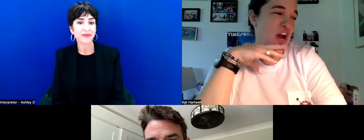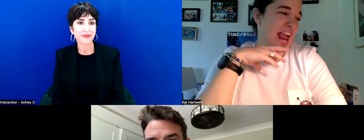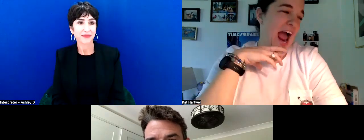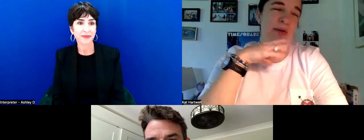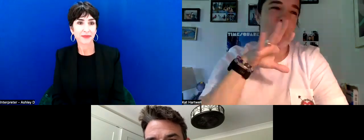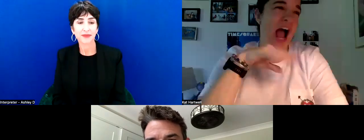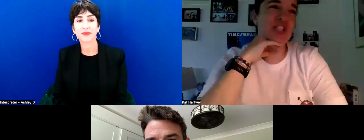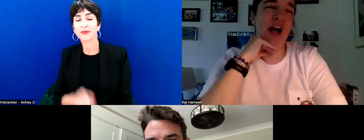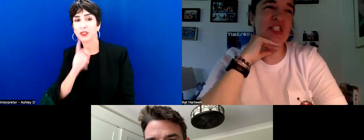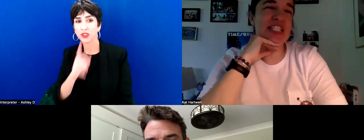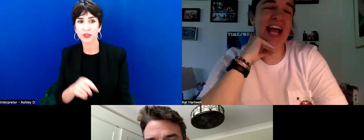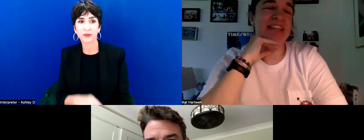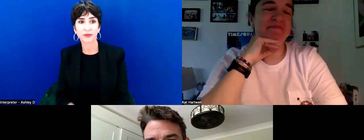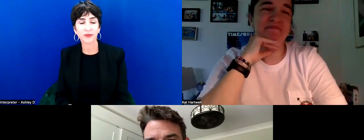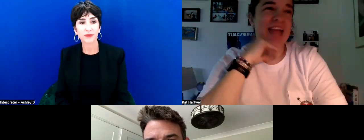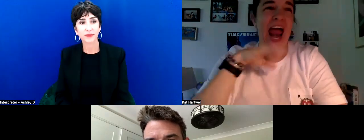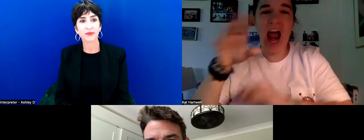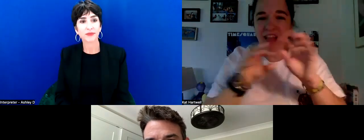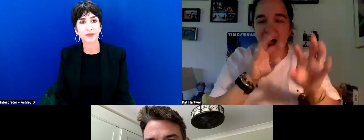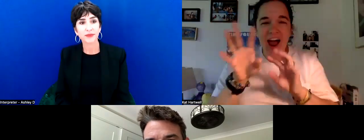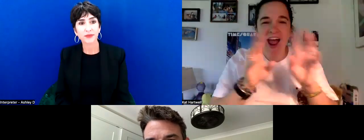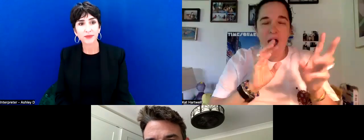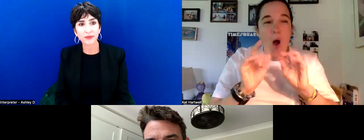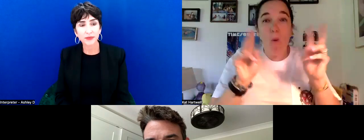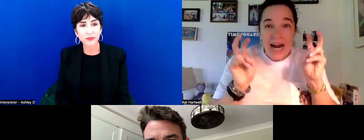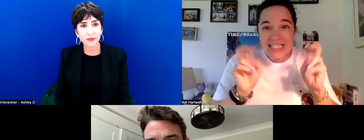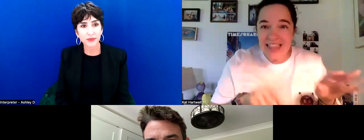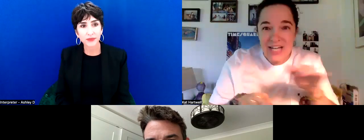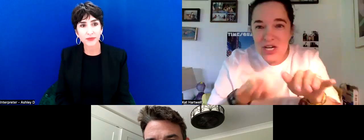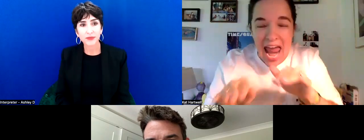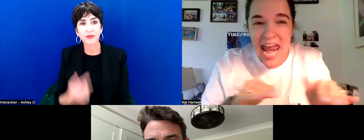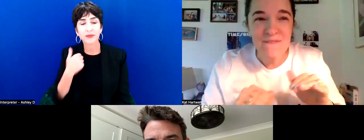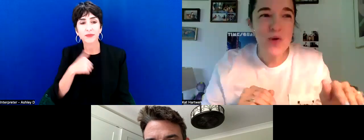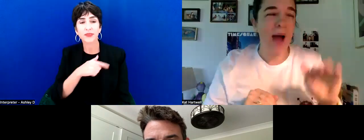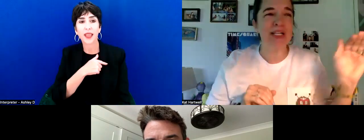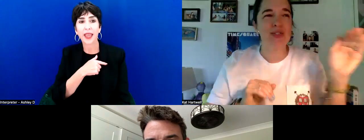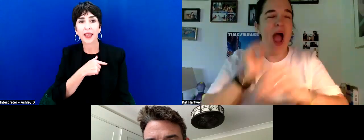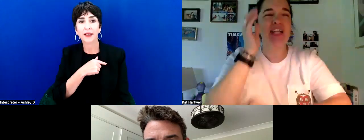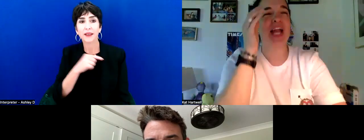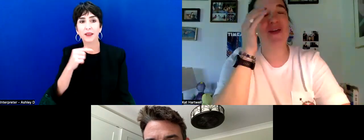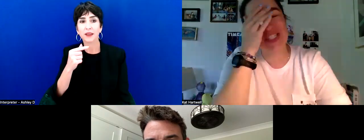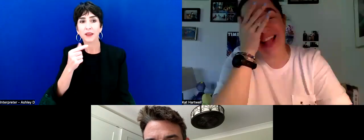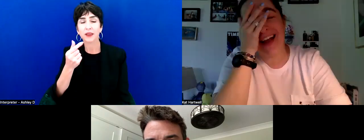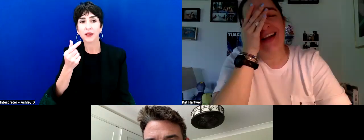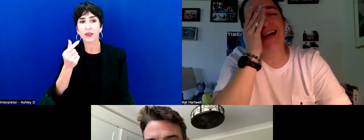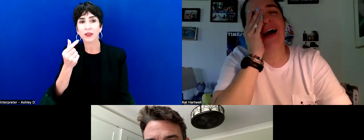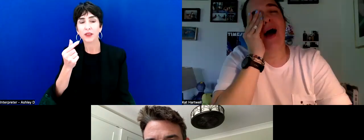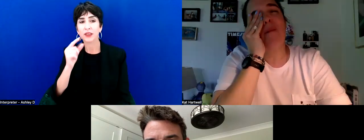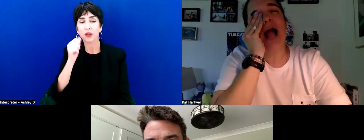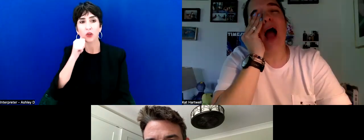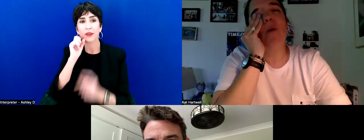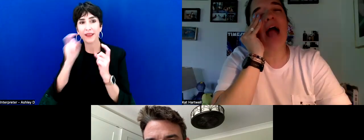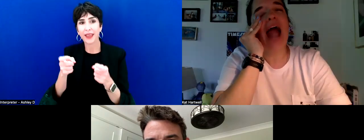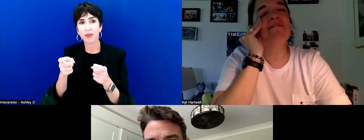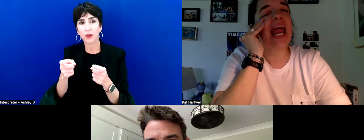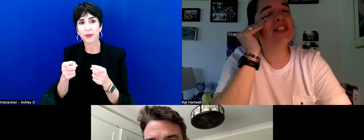For sure, yeah. I was watching, I was just like, and queen that she gave you, I'm like watching, I was just like, oh